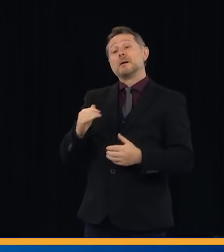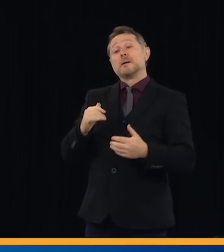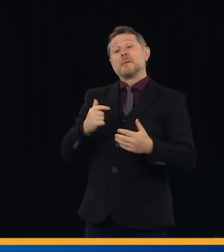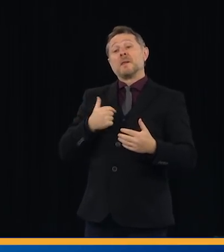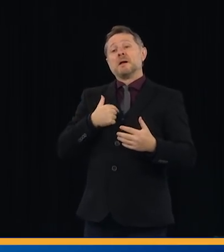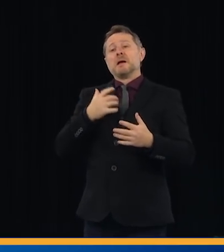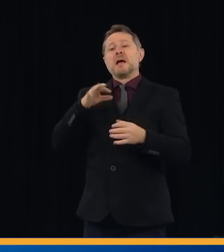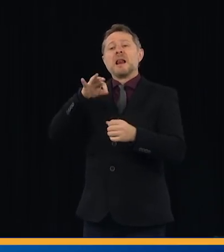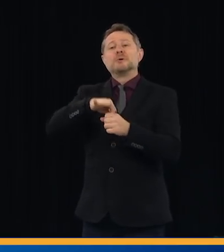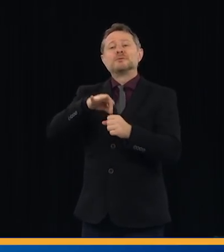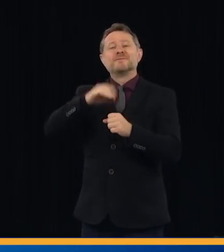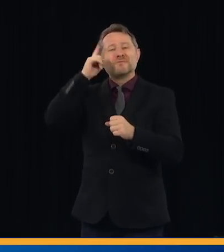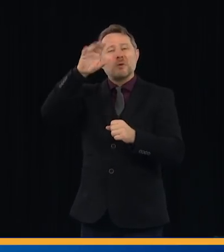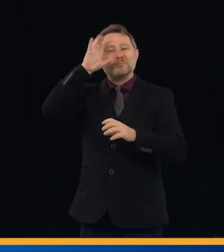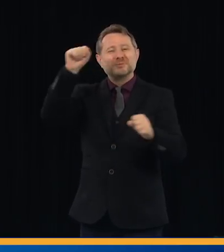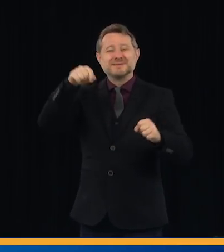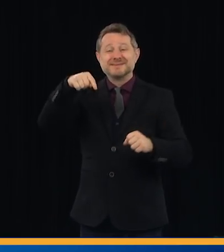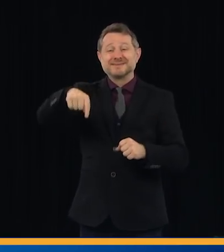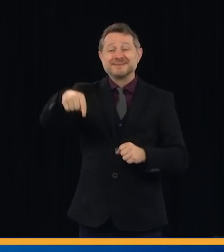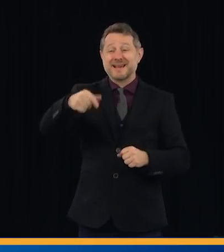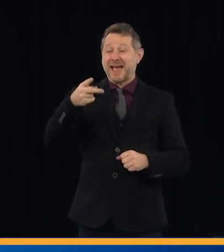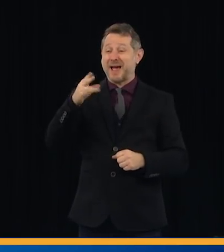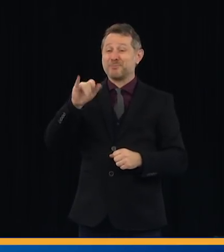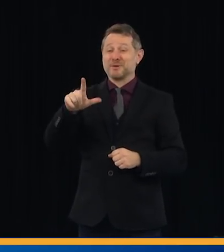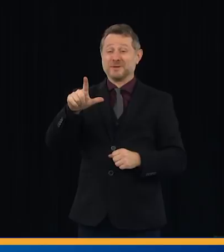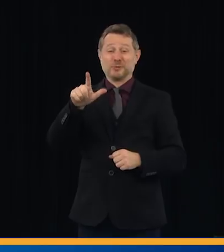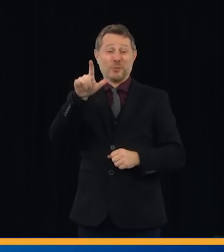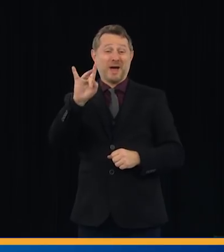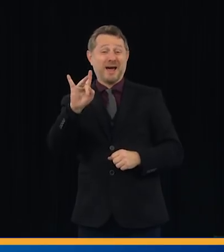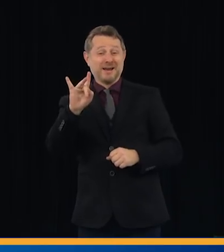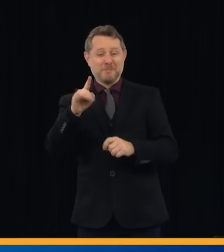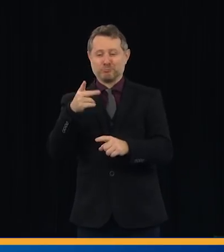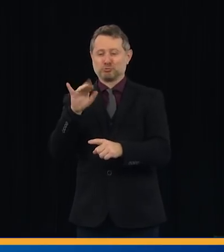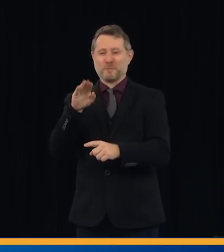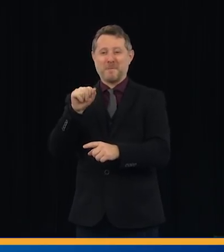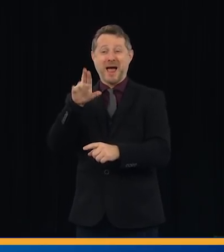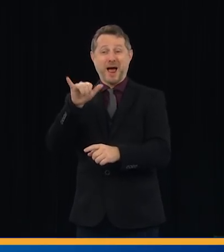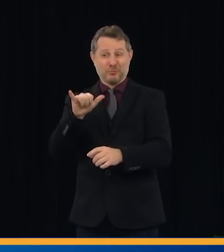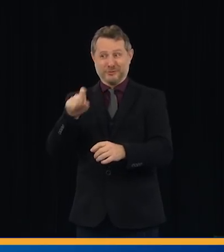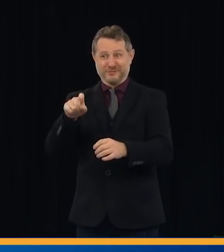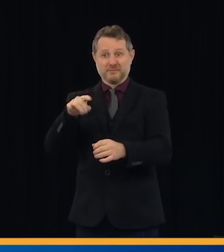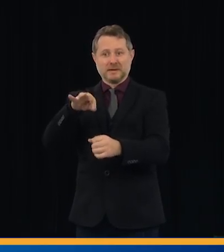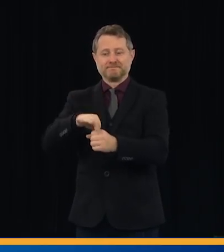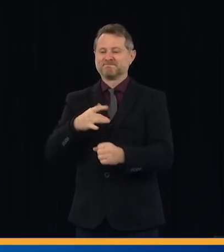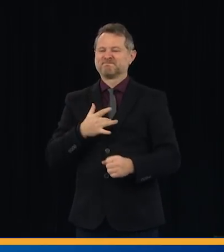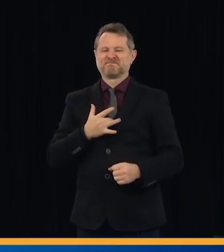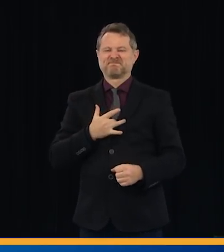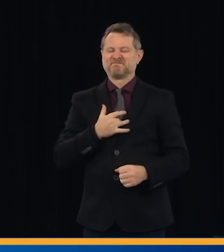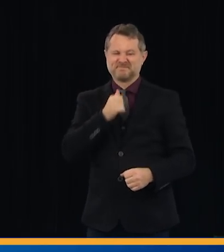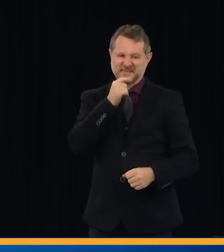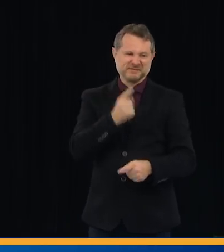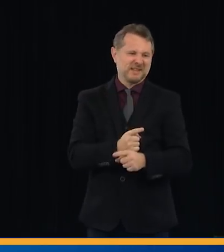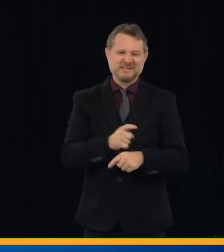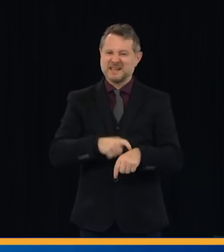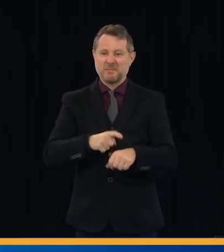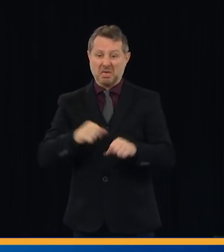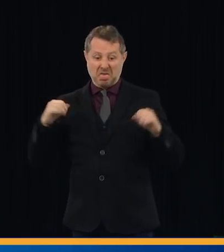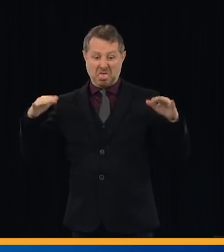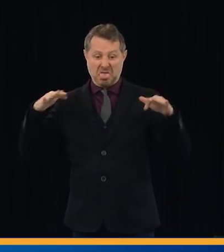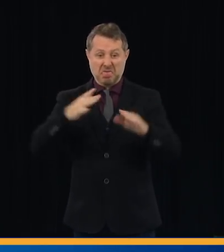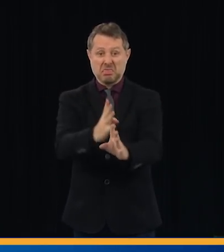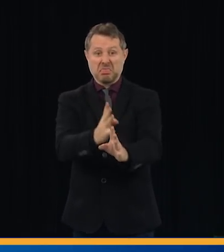that's coming up on April 28th. I don't think it's wise to be bringing a lot of people to